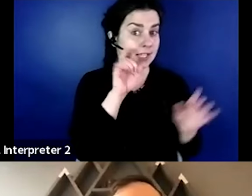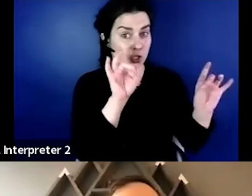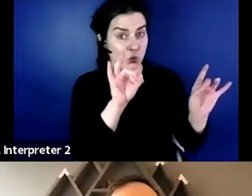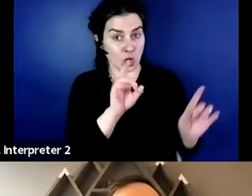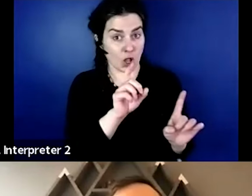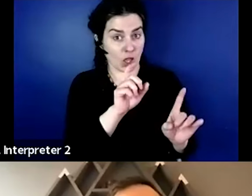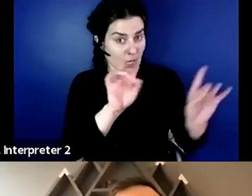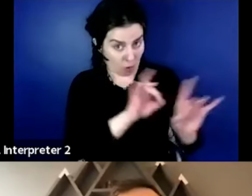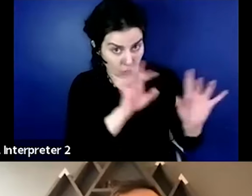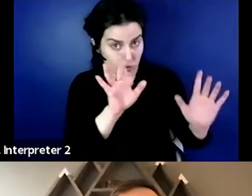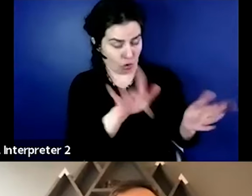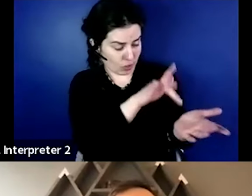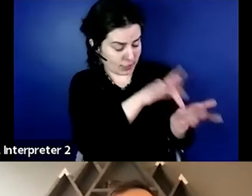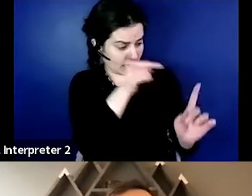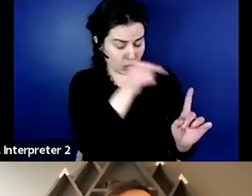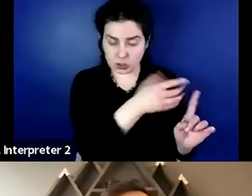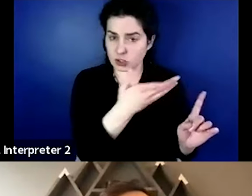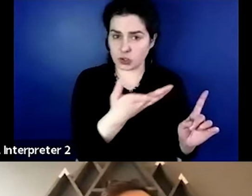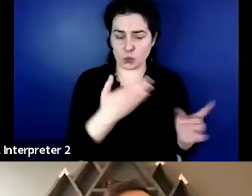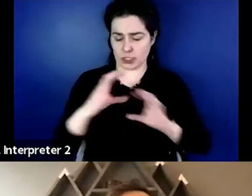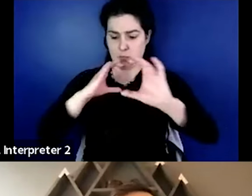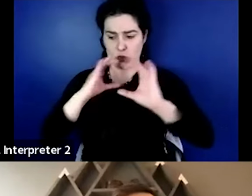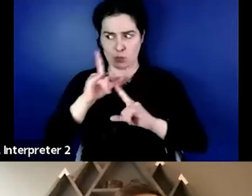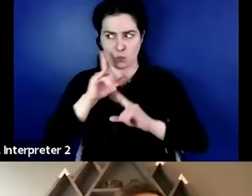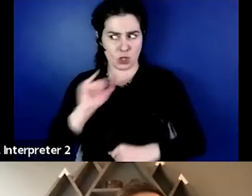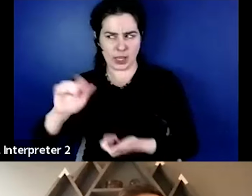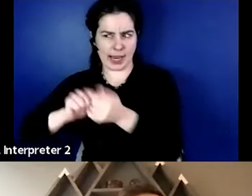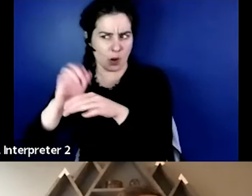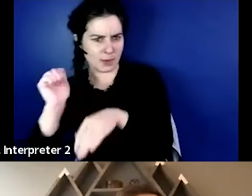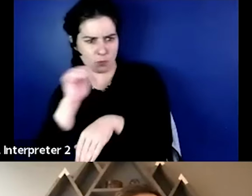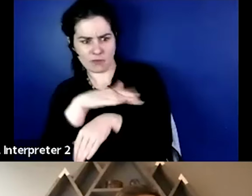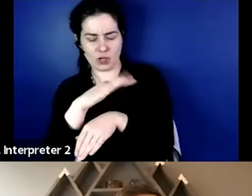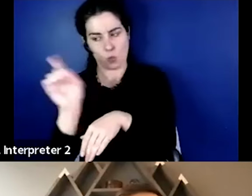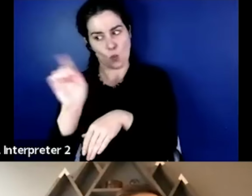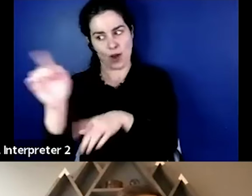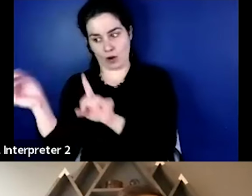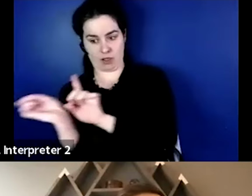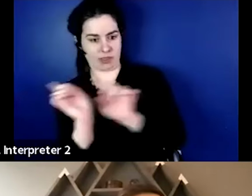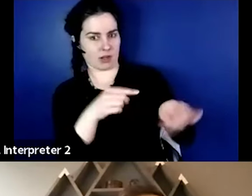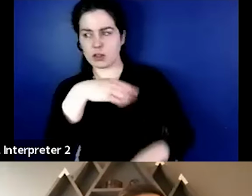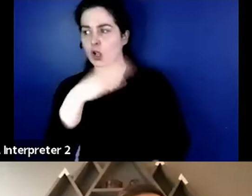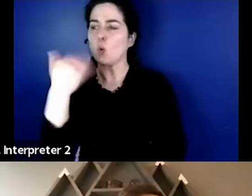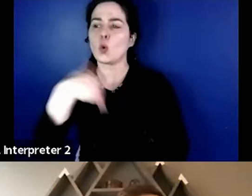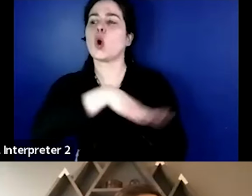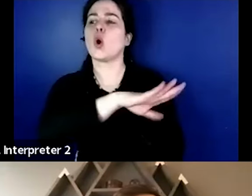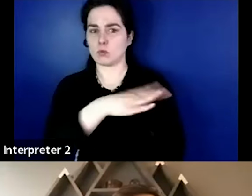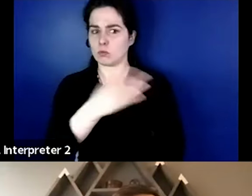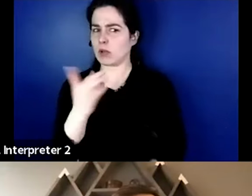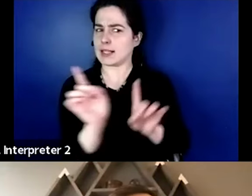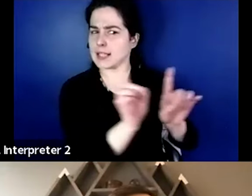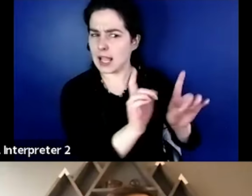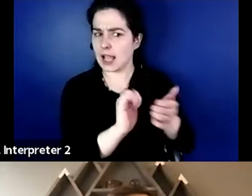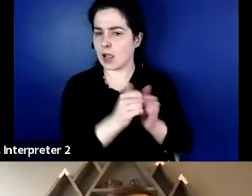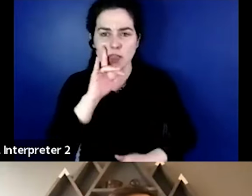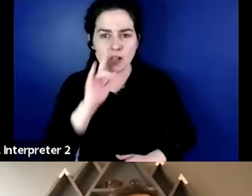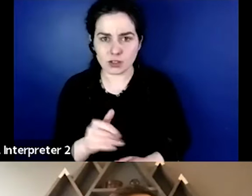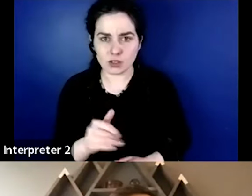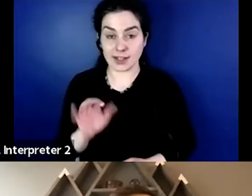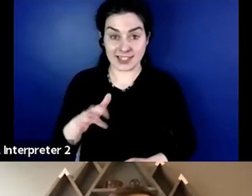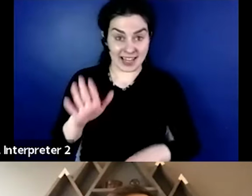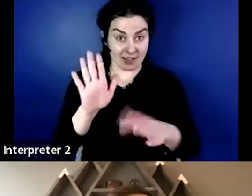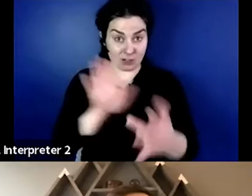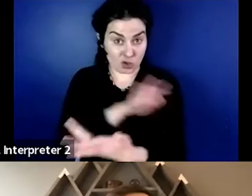does communication look like? Where are they sending folks? How are they sending the folks if they have been sexually assaulted? Because the thing is, those 4 a.m.